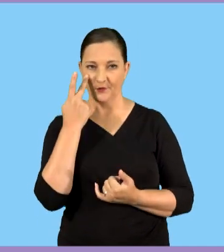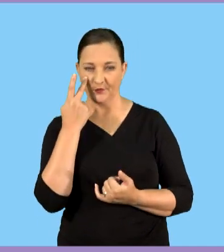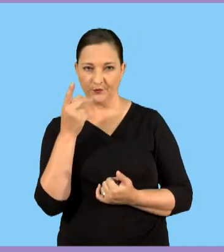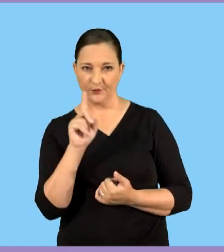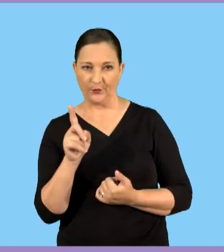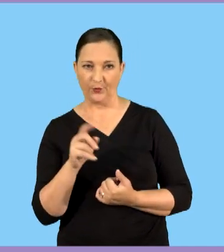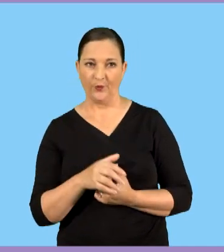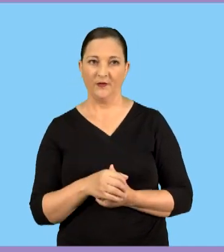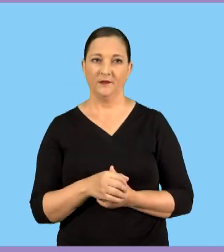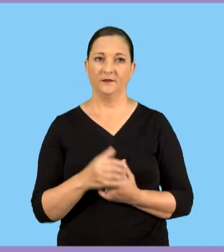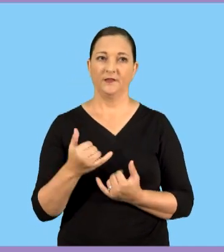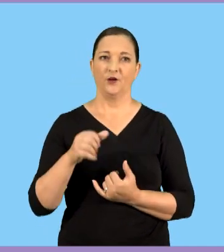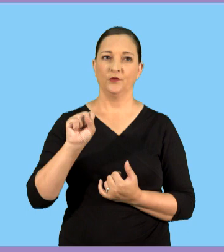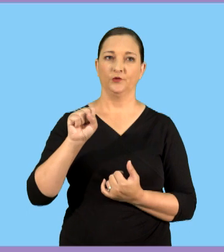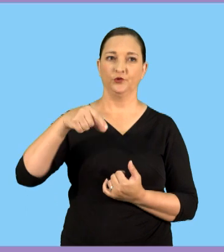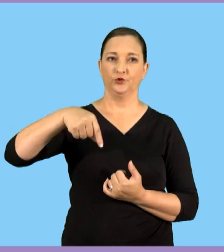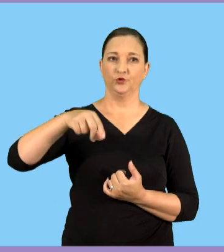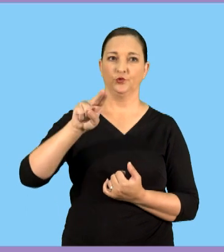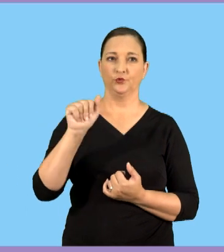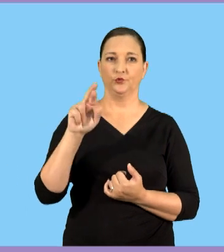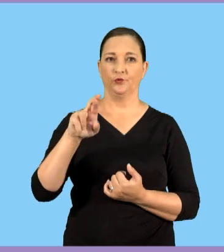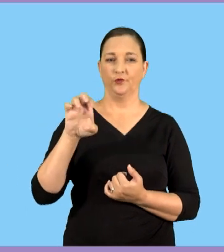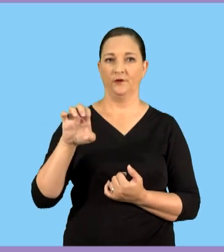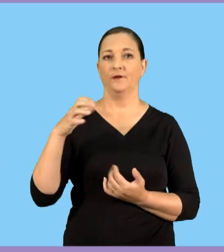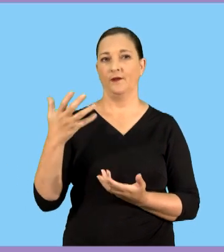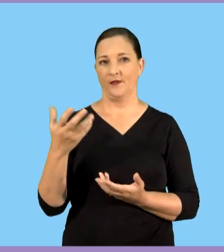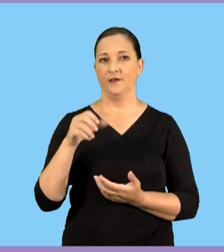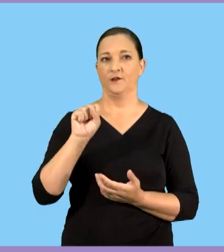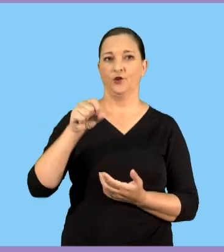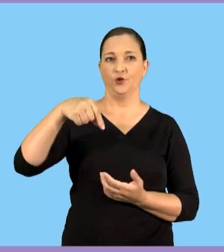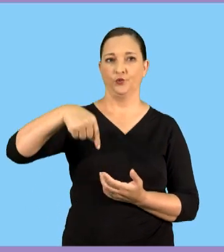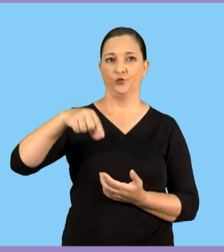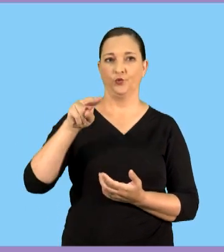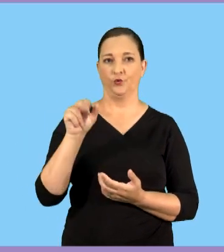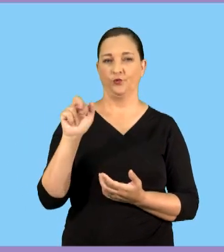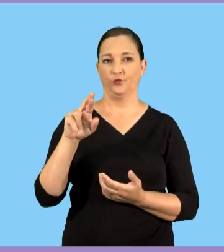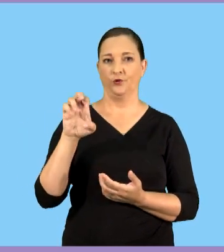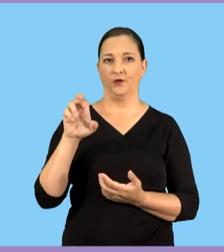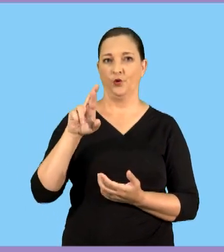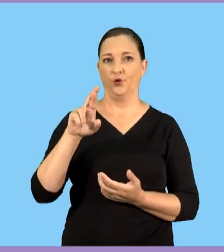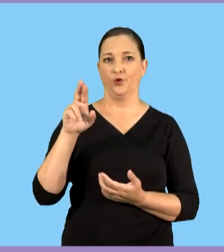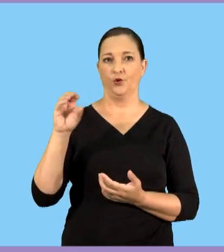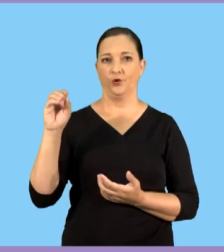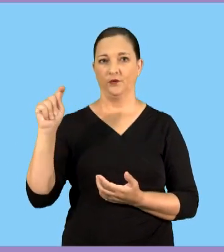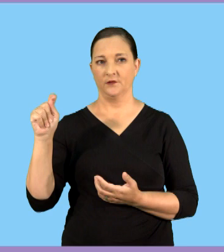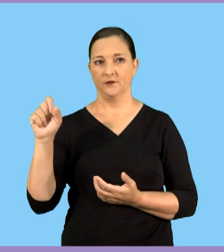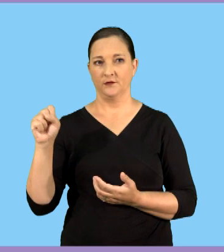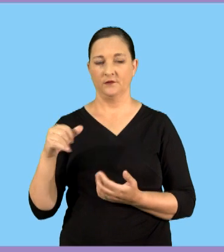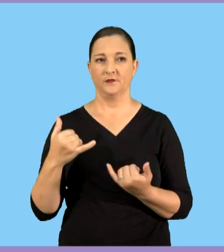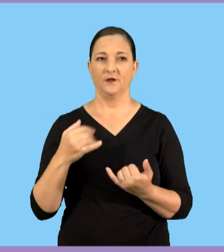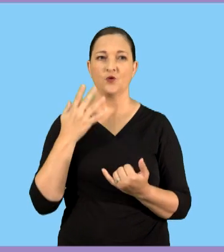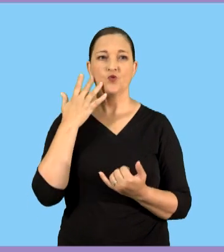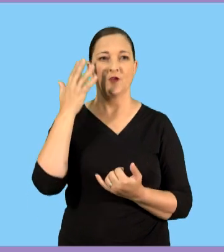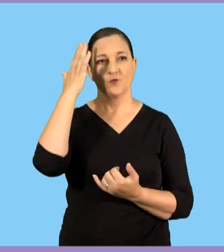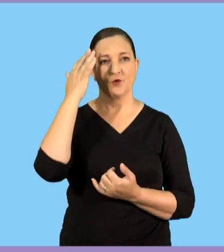Right, let's look at when we determine the square and the square roots of whole numbers. So 3 squared we know